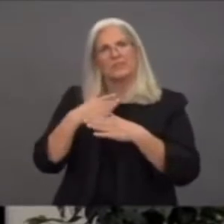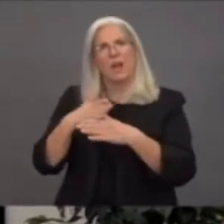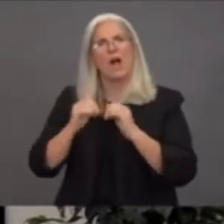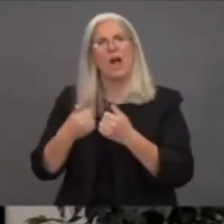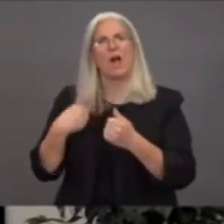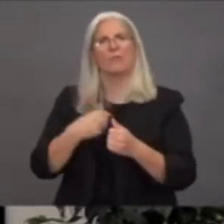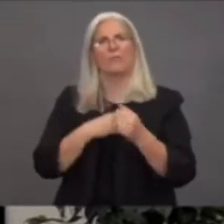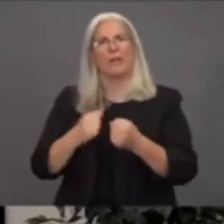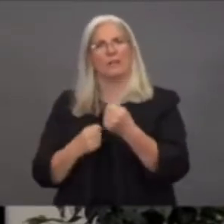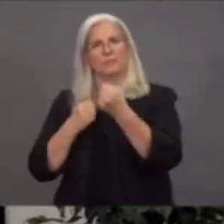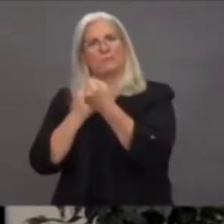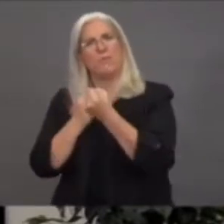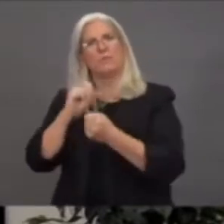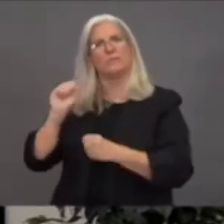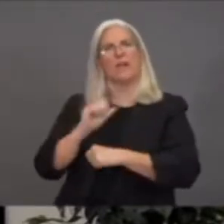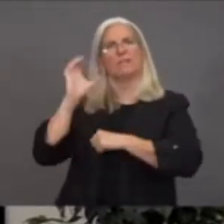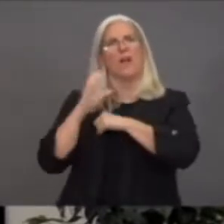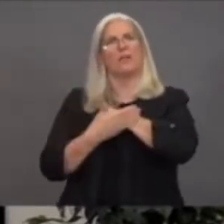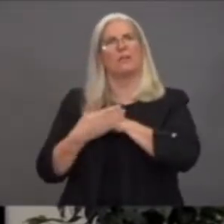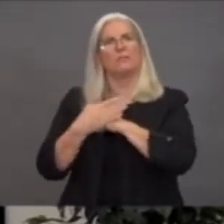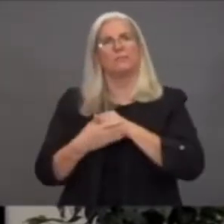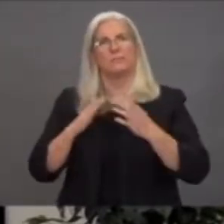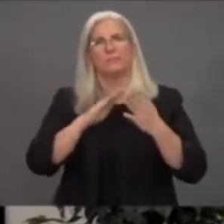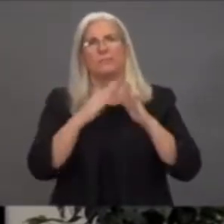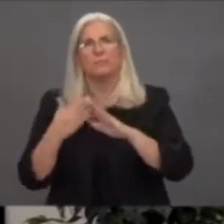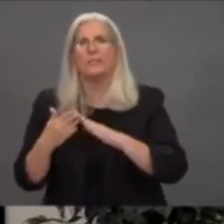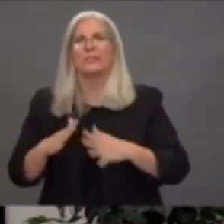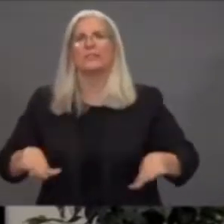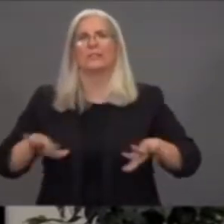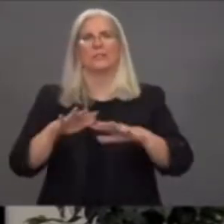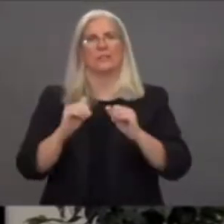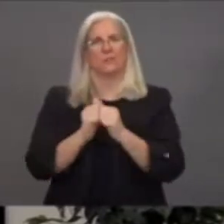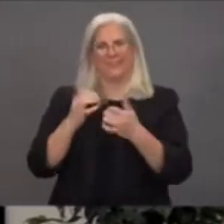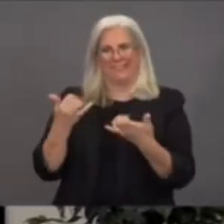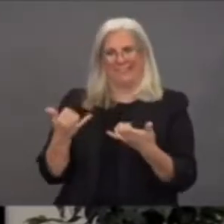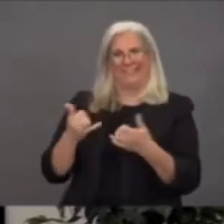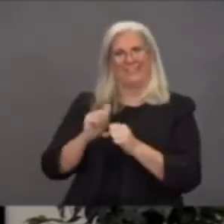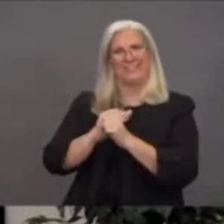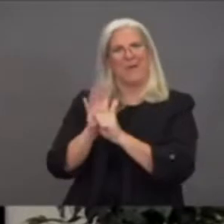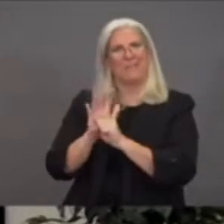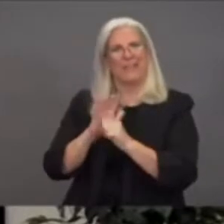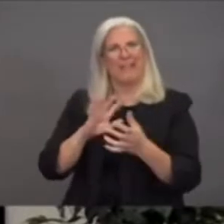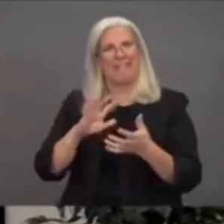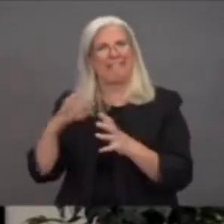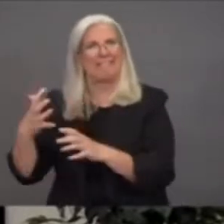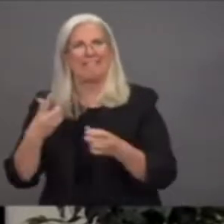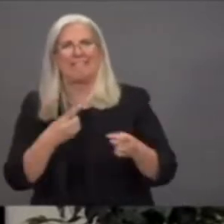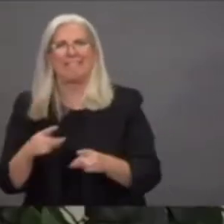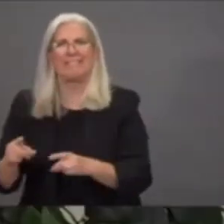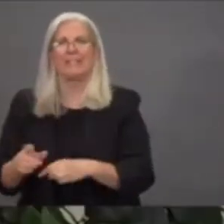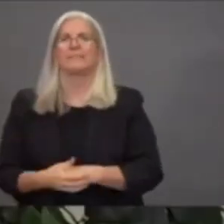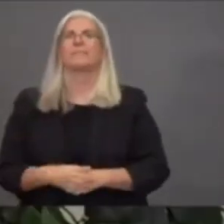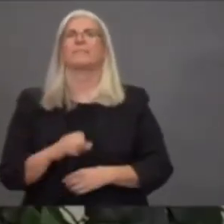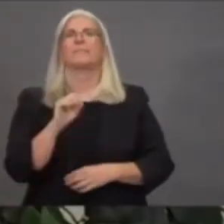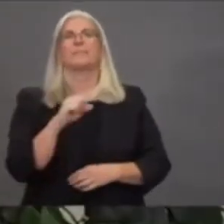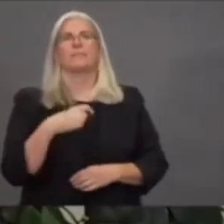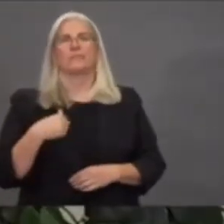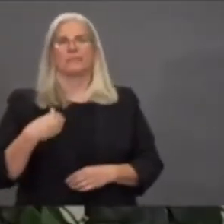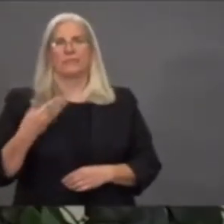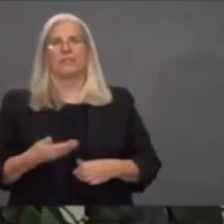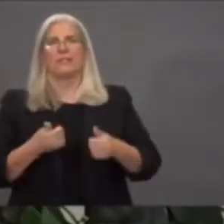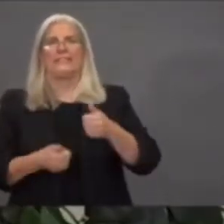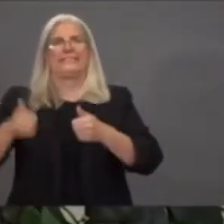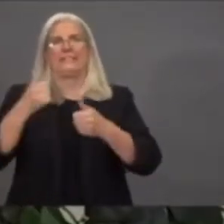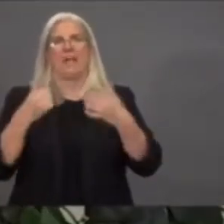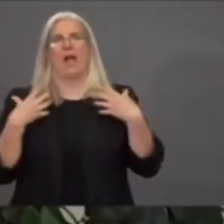and how you're supporting us now with our COVID-19 pandemic? Well, I'm the Deputy Health Officer for the Santa Clara County Public Health Department.